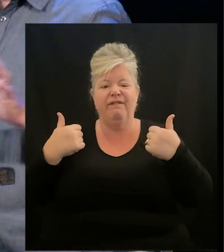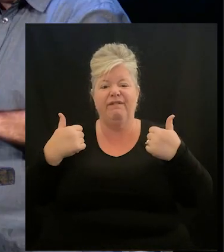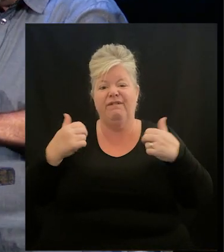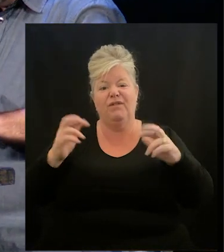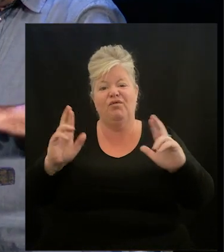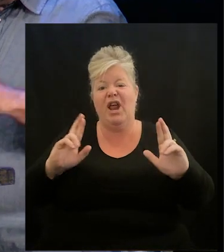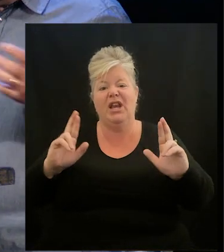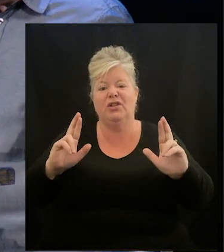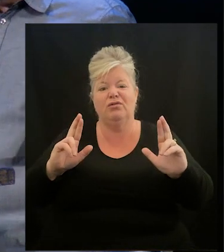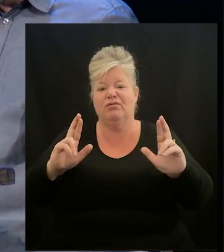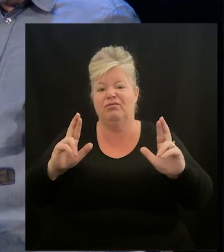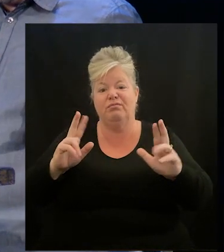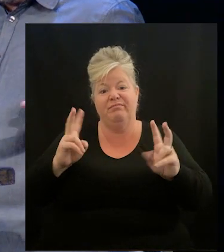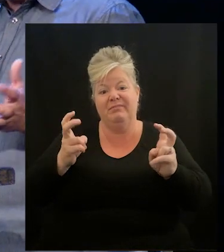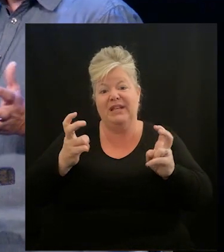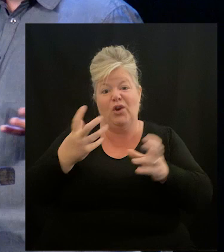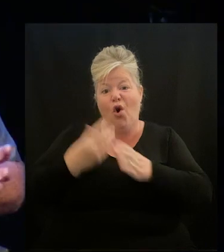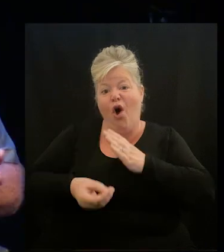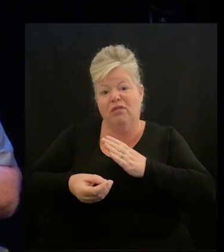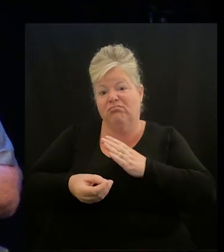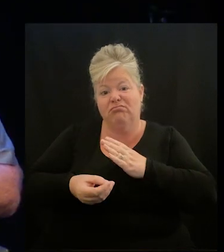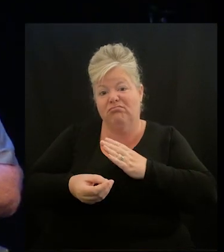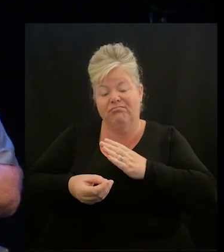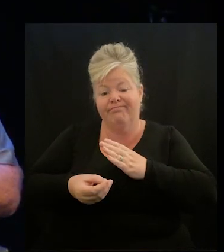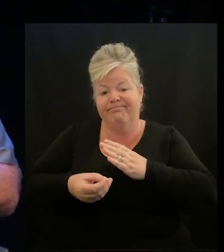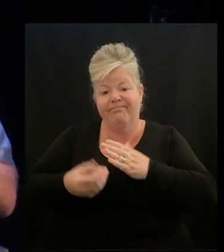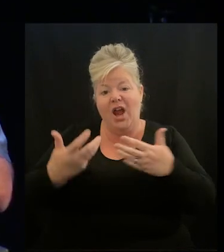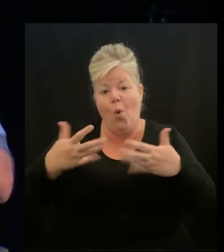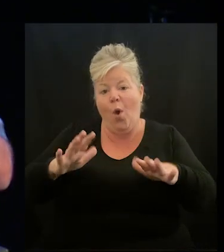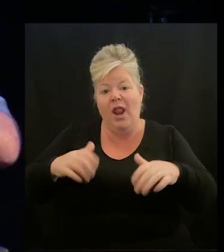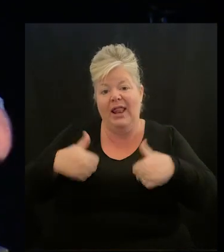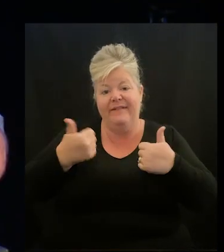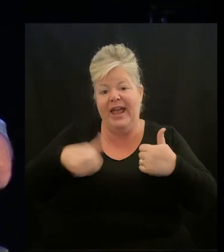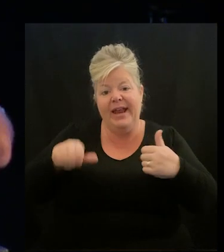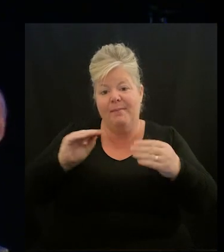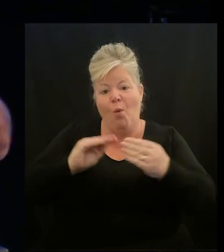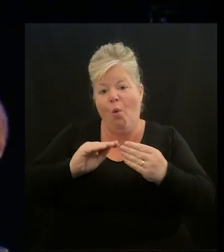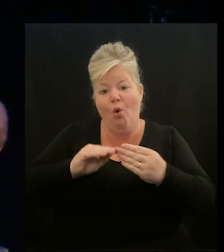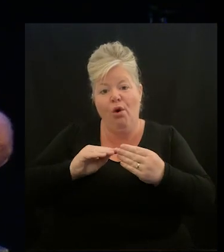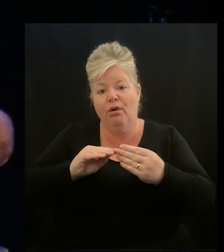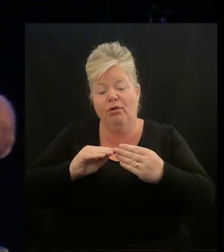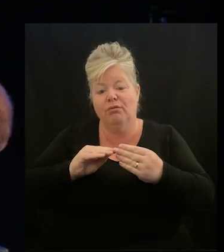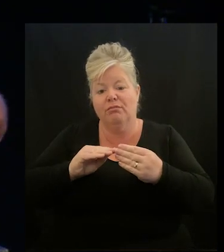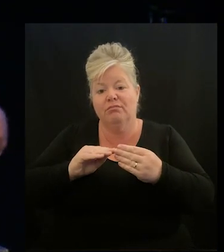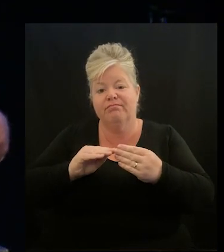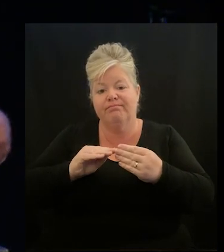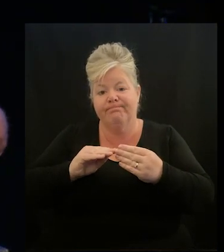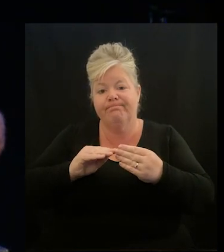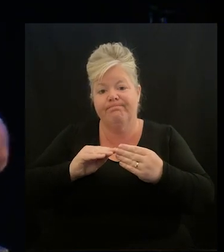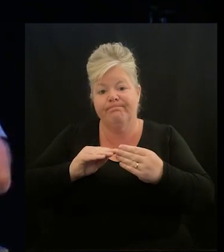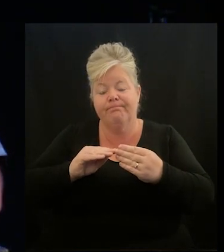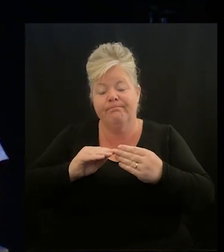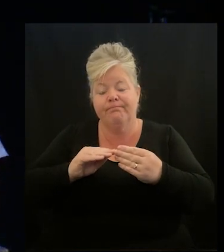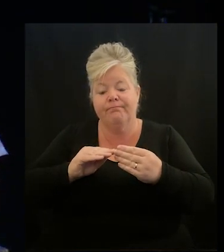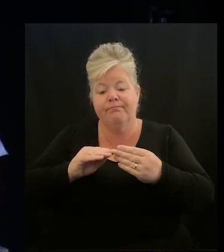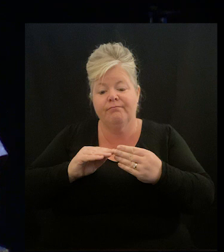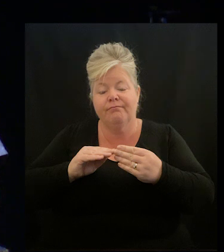want out. You're looking for an exit and you're literally wanting a way out of life that you're